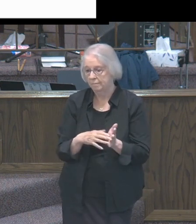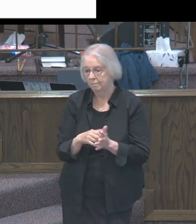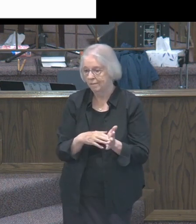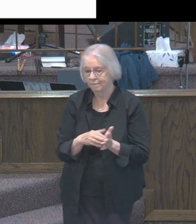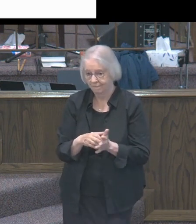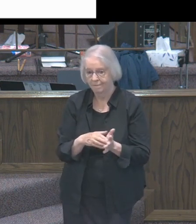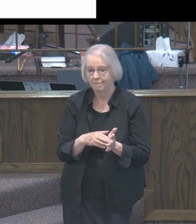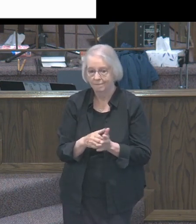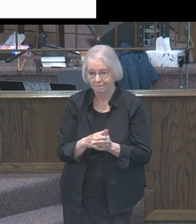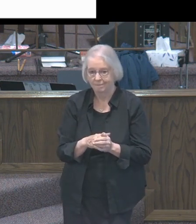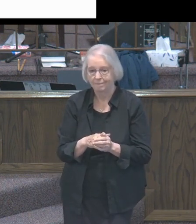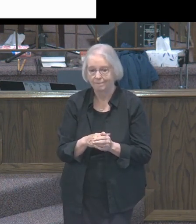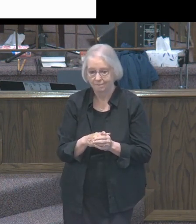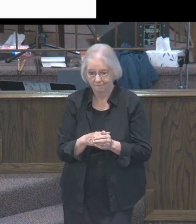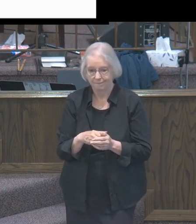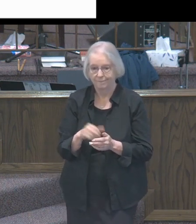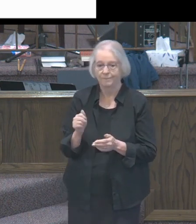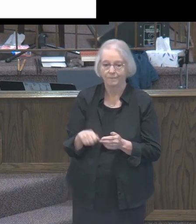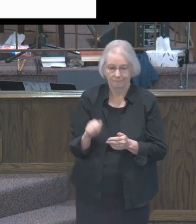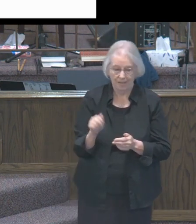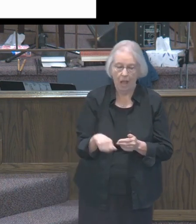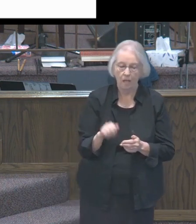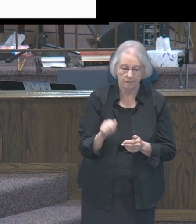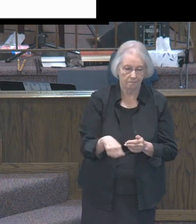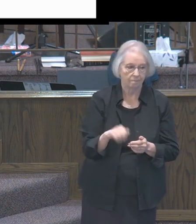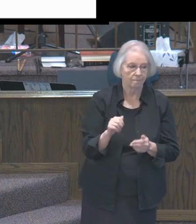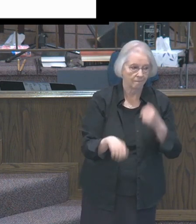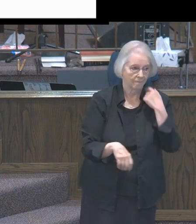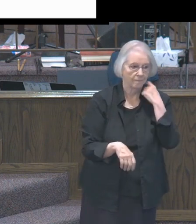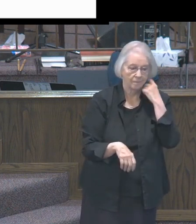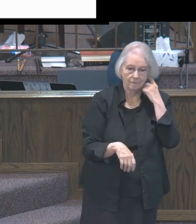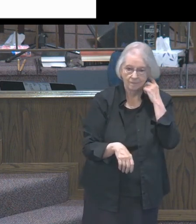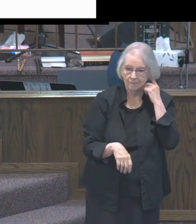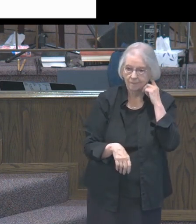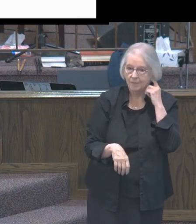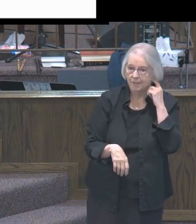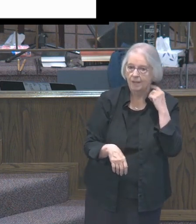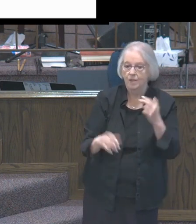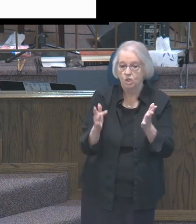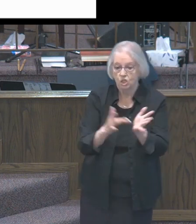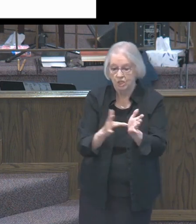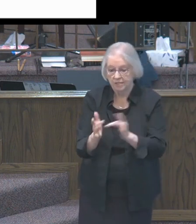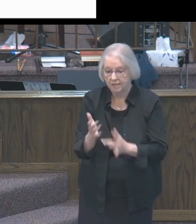So here's what I need you to remember. You see, Jesus didn't just say these words